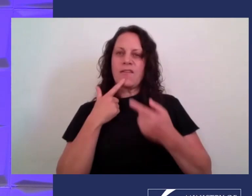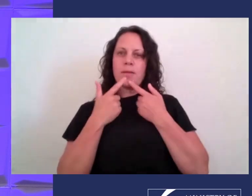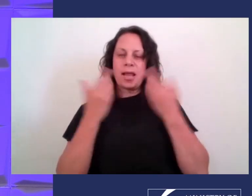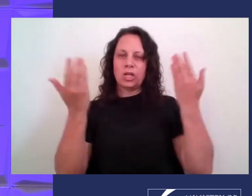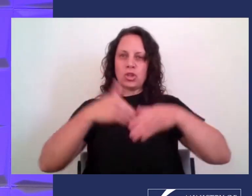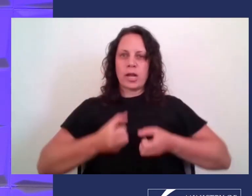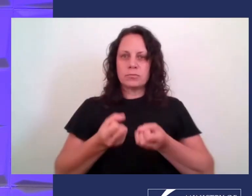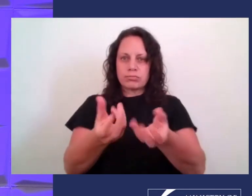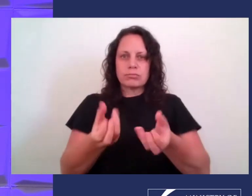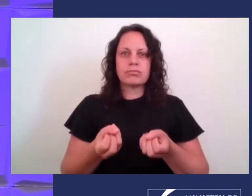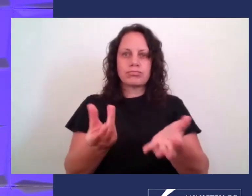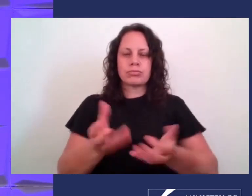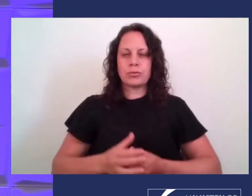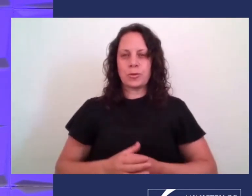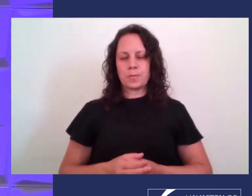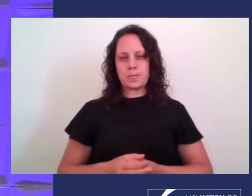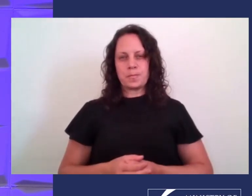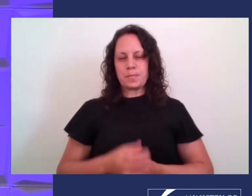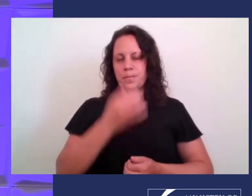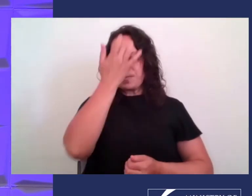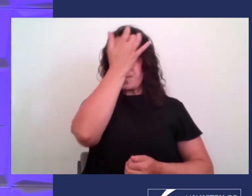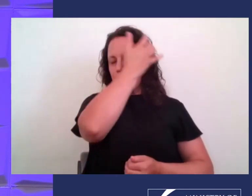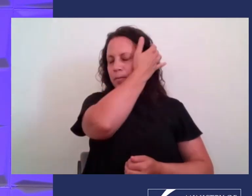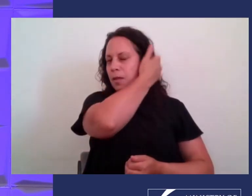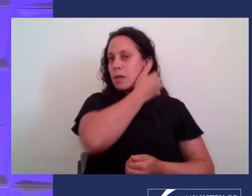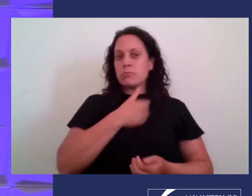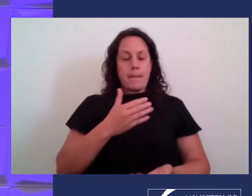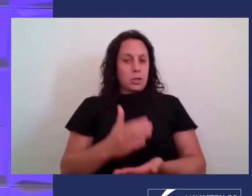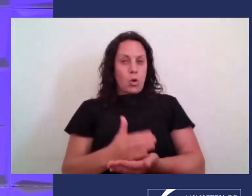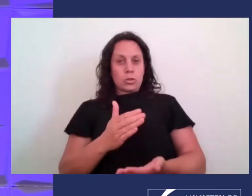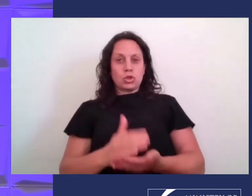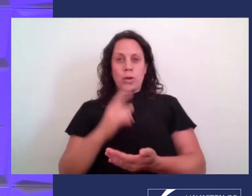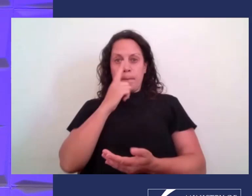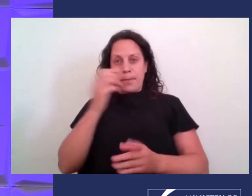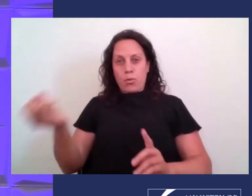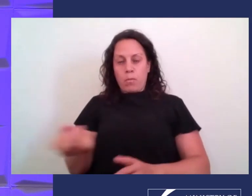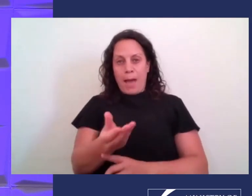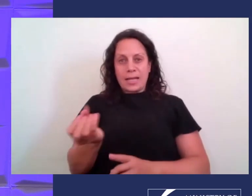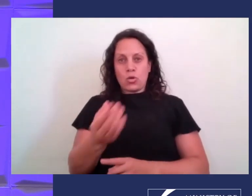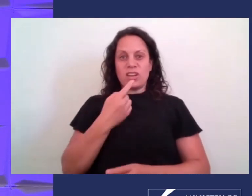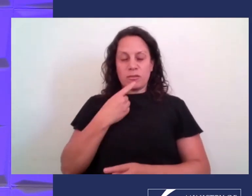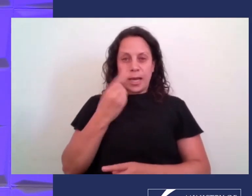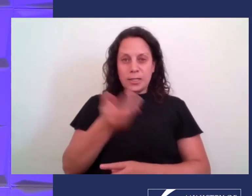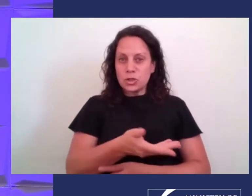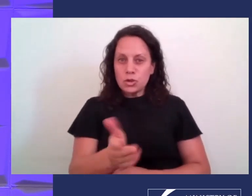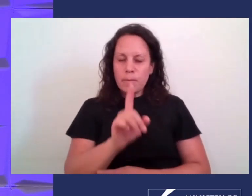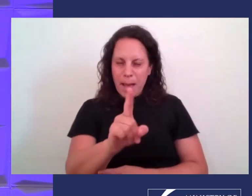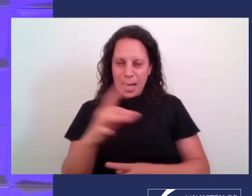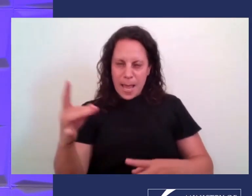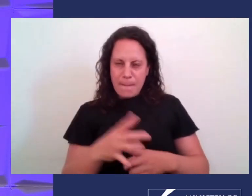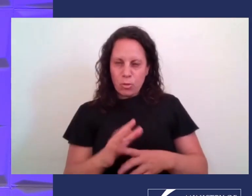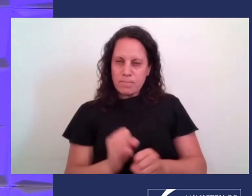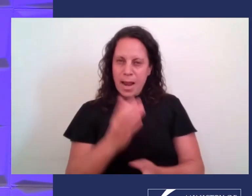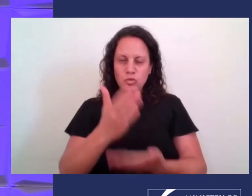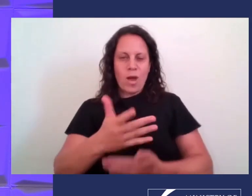I don't know what kind of information you've been exposed to, but it's really important to get your information from